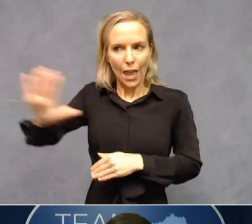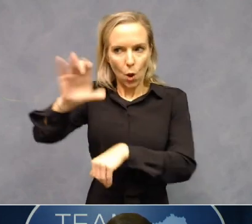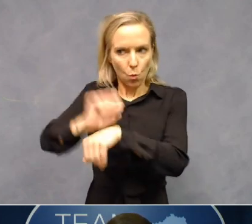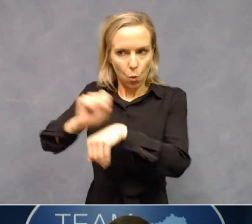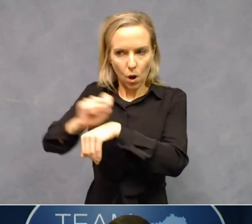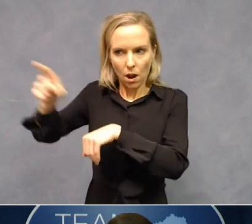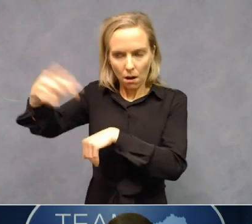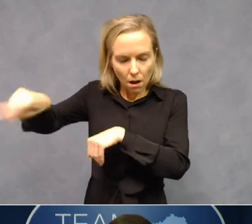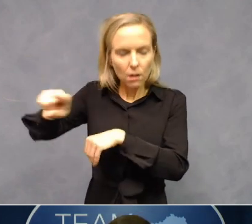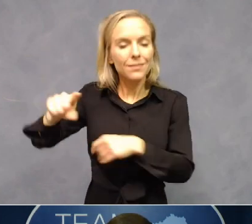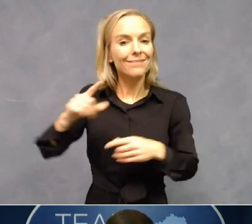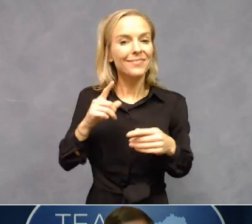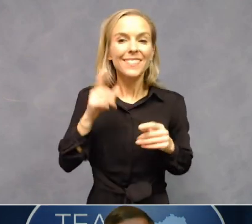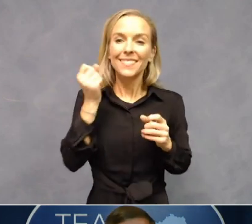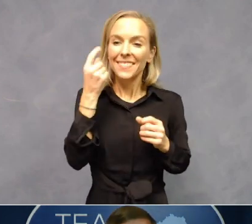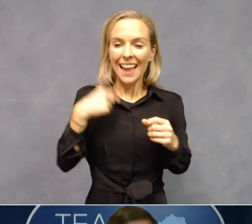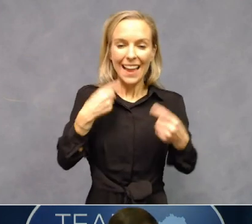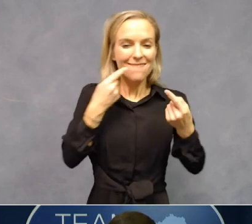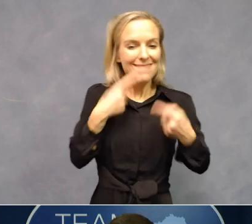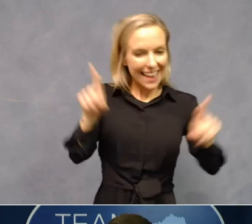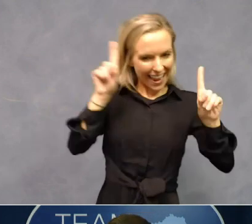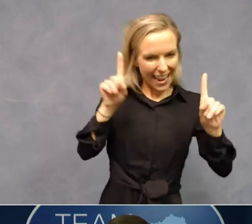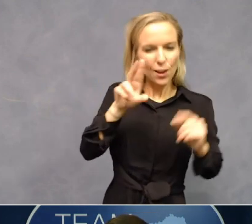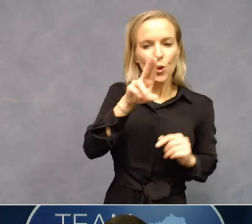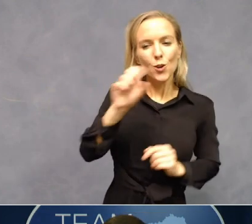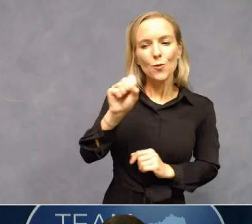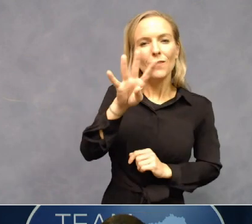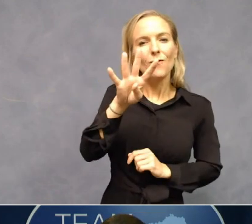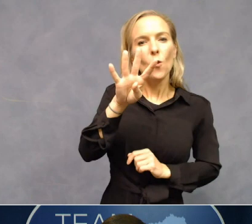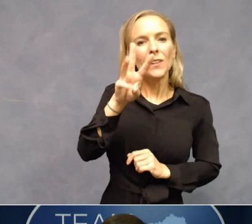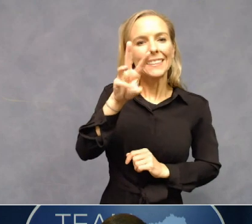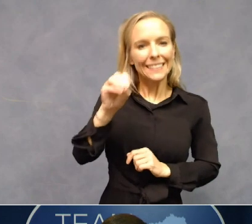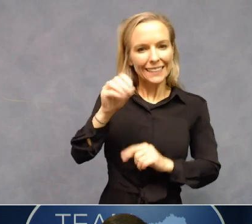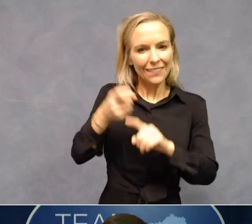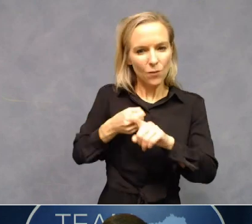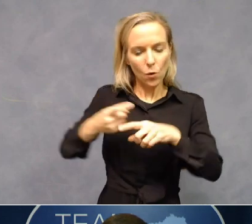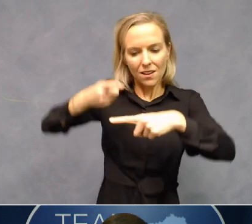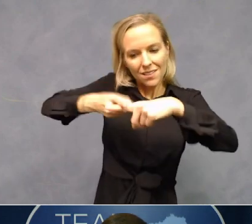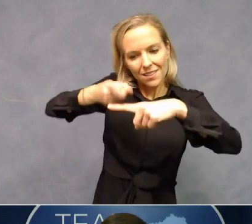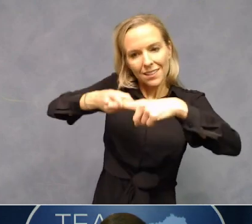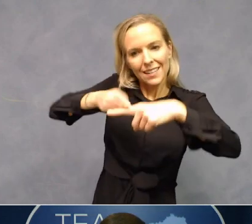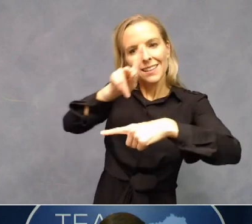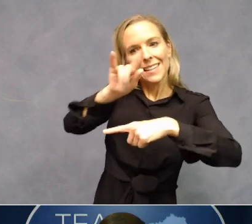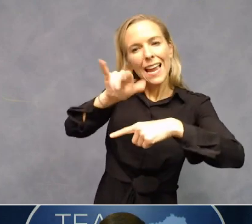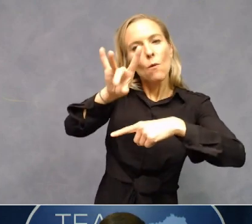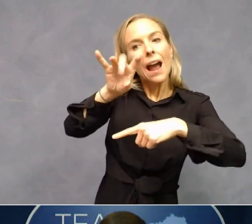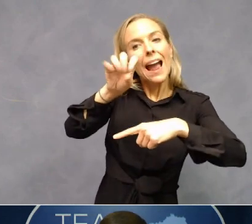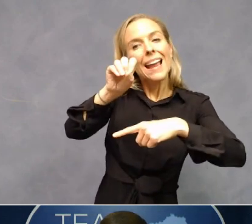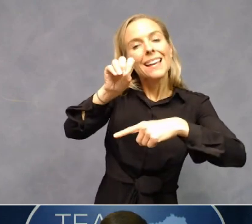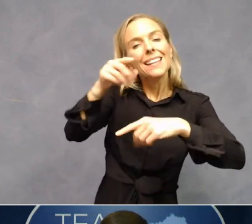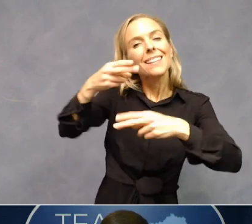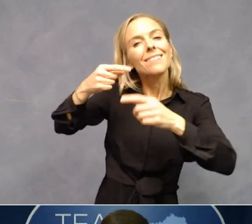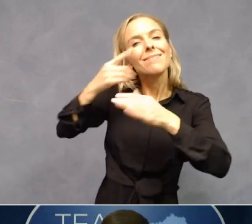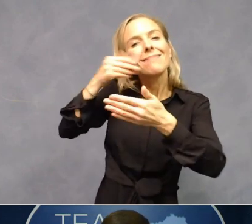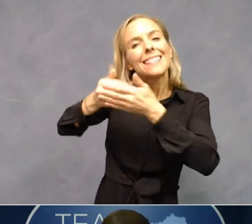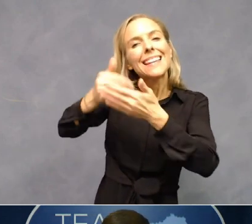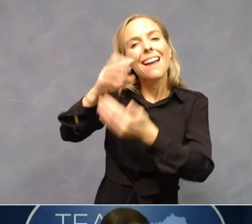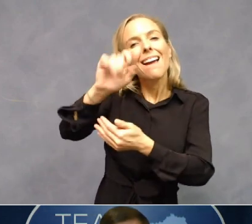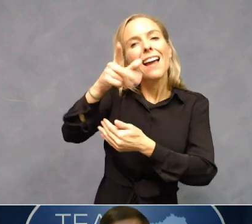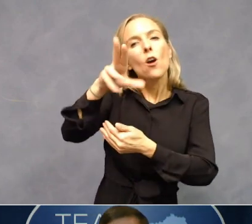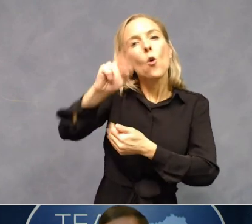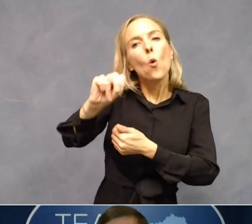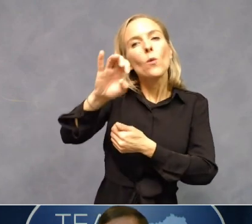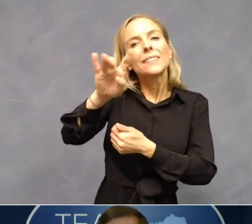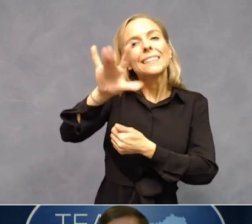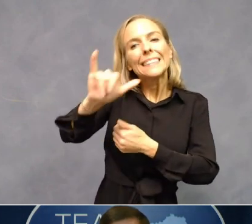to announce that the section of US 460 from the intersection with KY 80 at Beaver near Elkhorn City to the Virginia state line is set